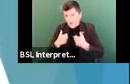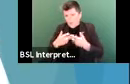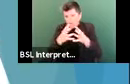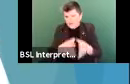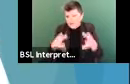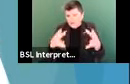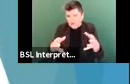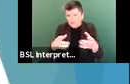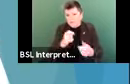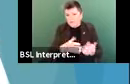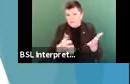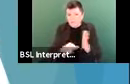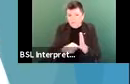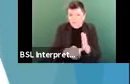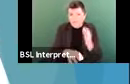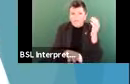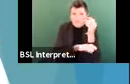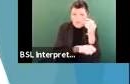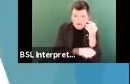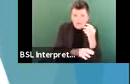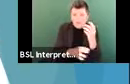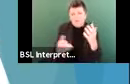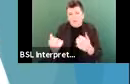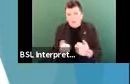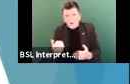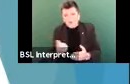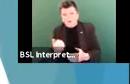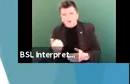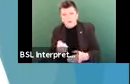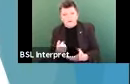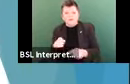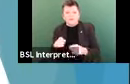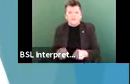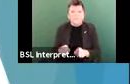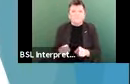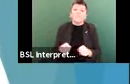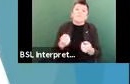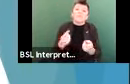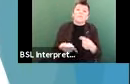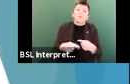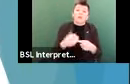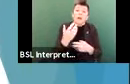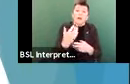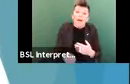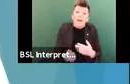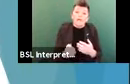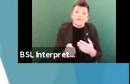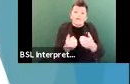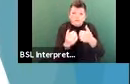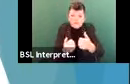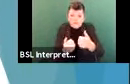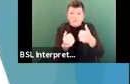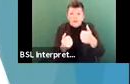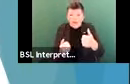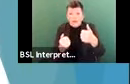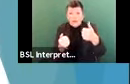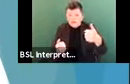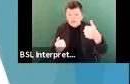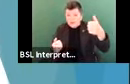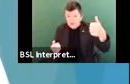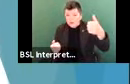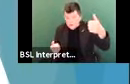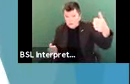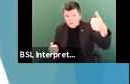class of wage earners. We face increasing segregation based on income and